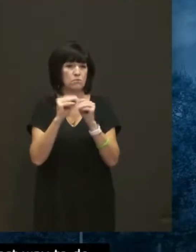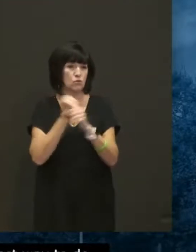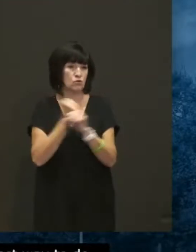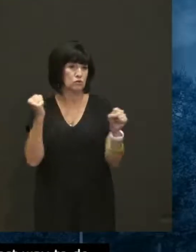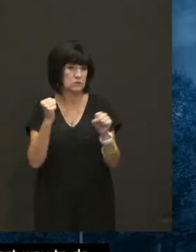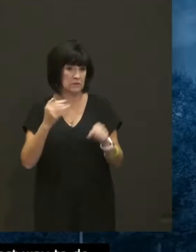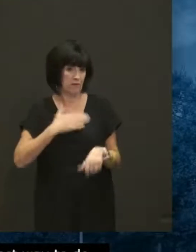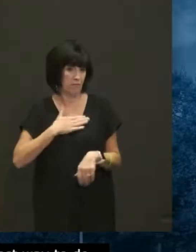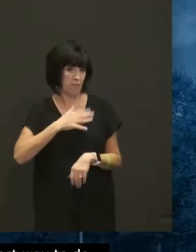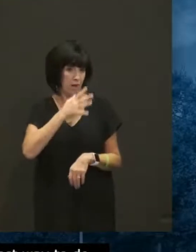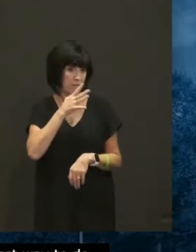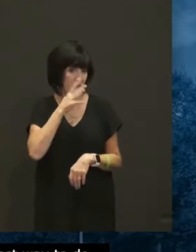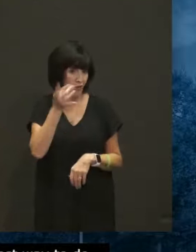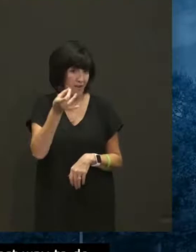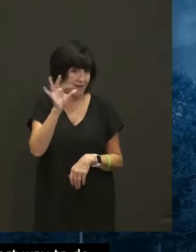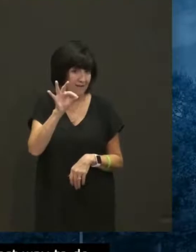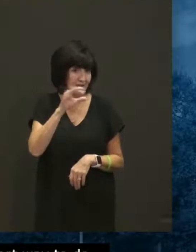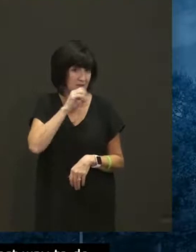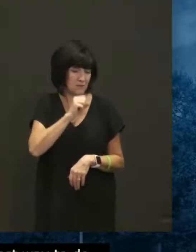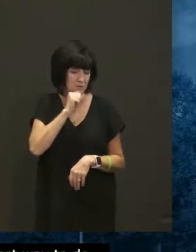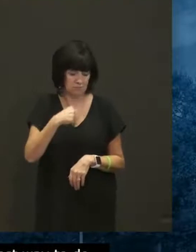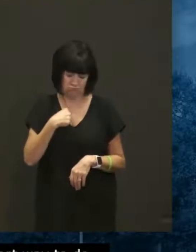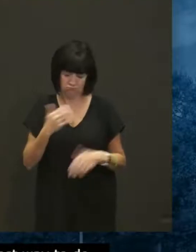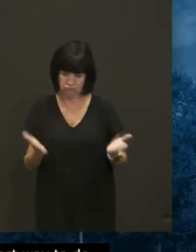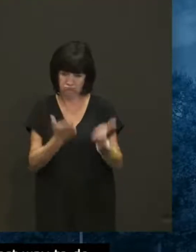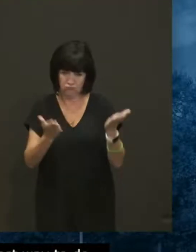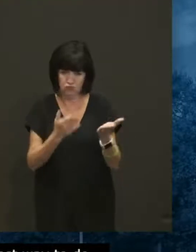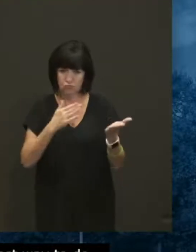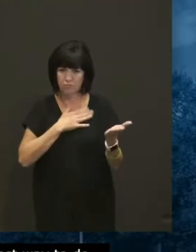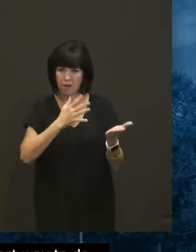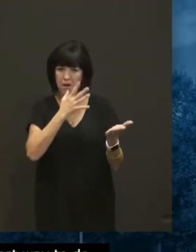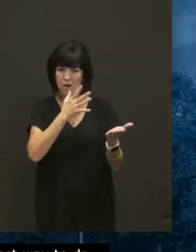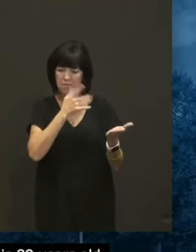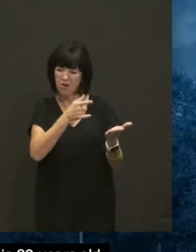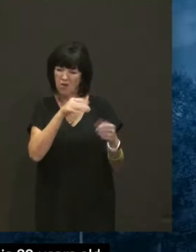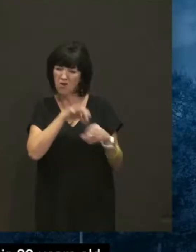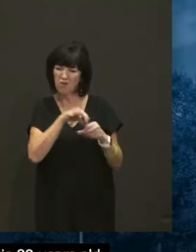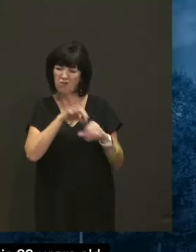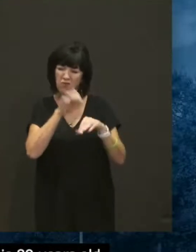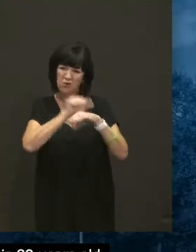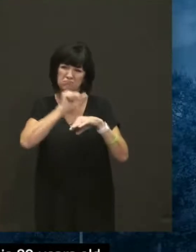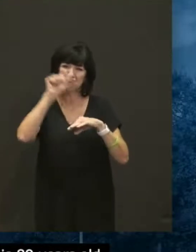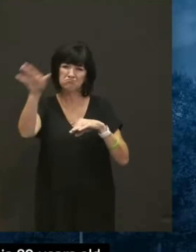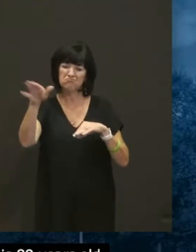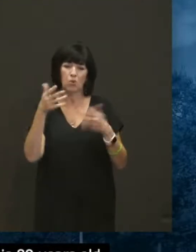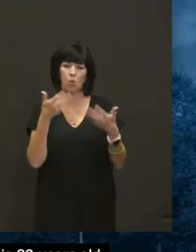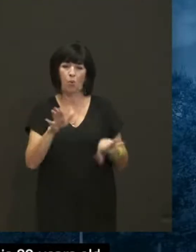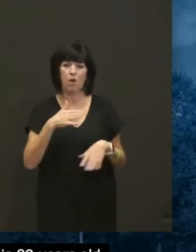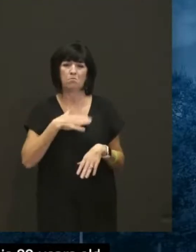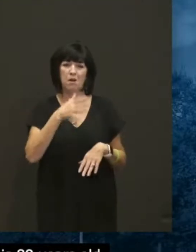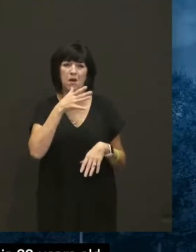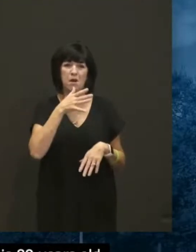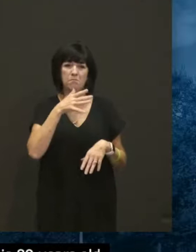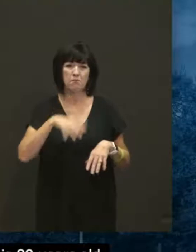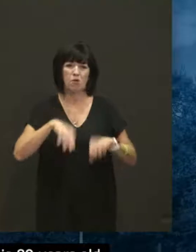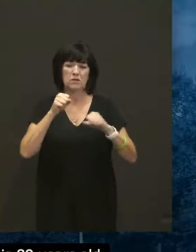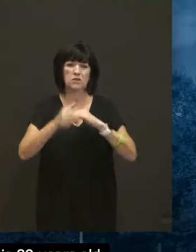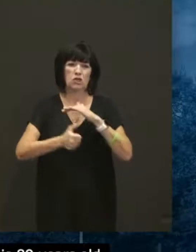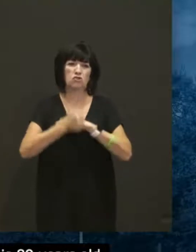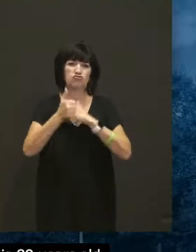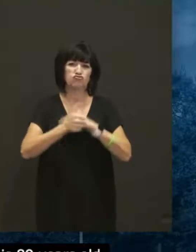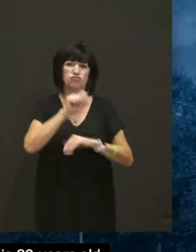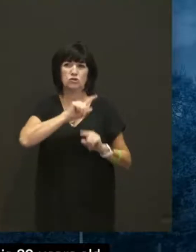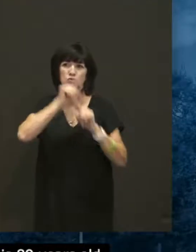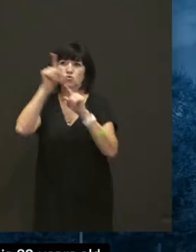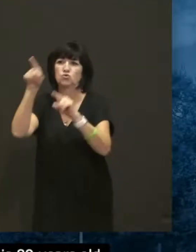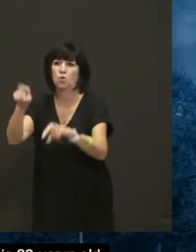who's 89 years old, to vote by mail so she doesn't have to take that risk. And I think we should all think about our elderly parents